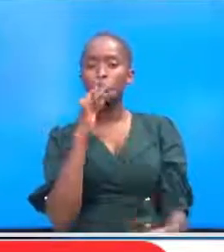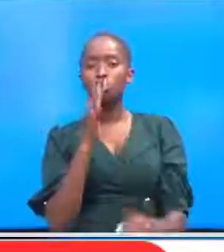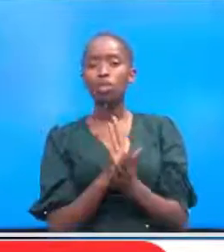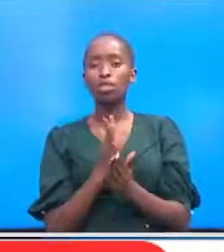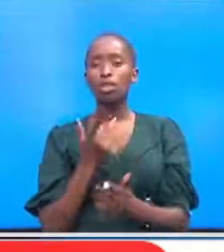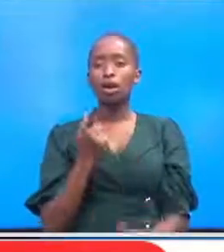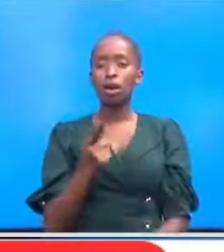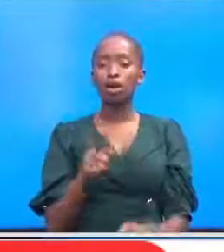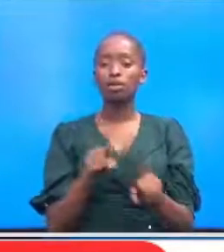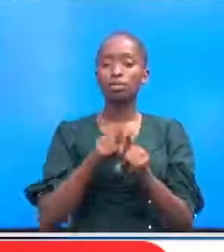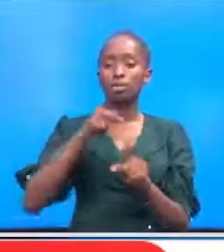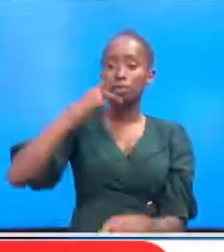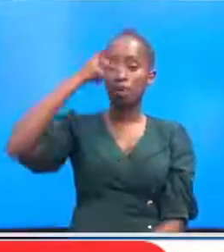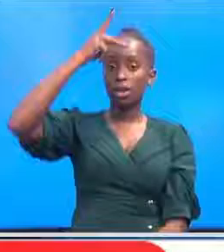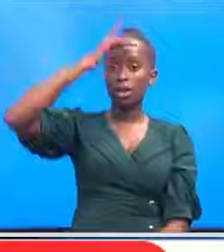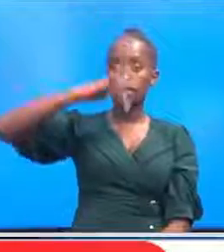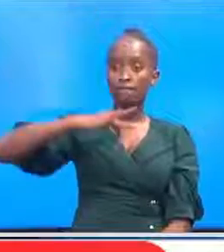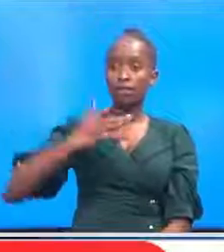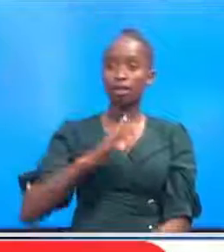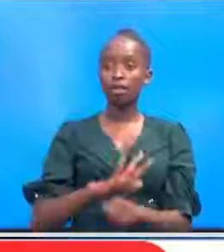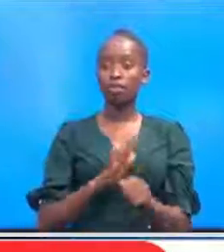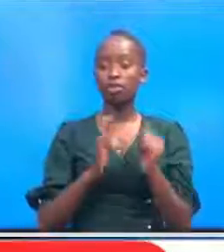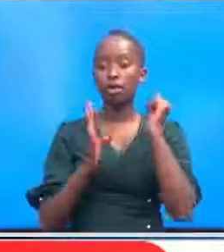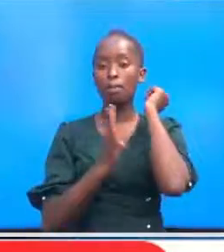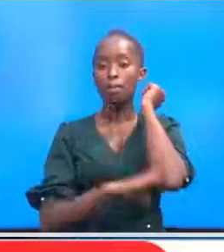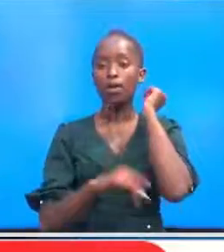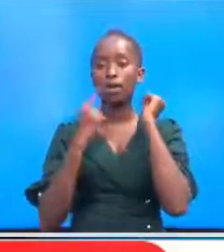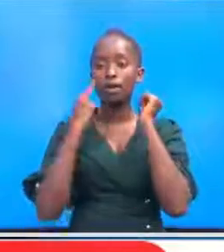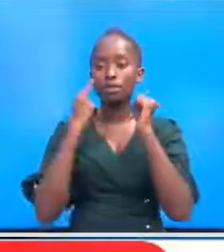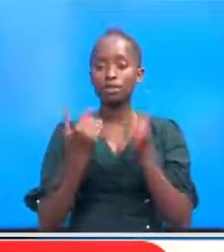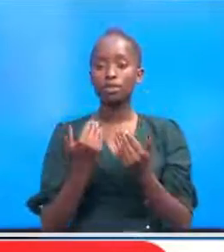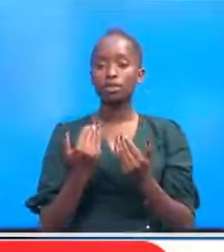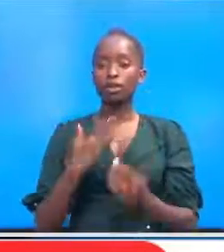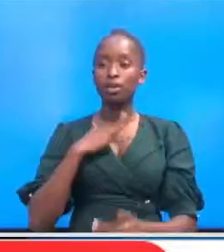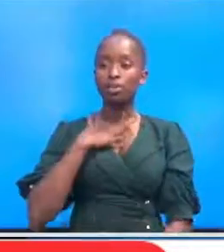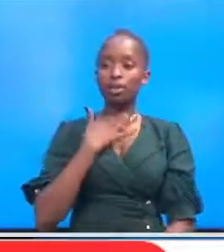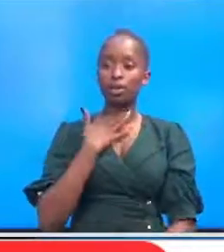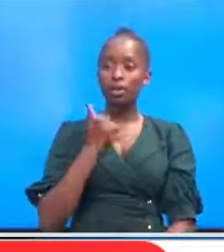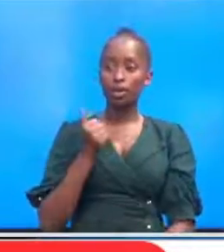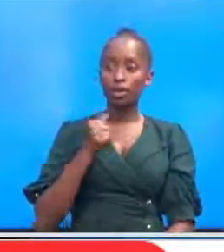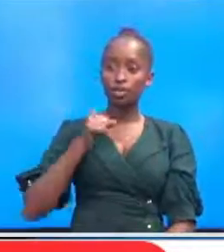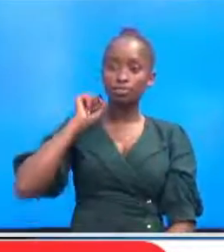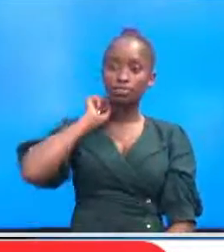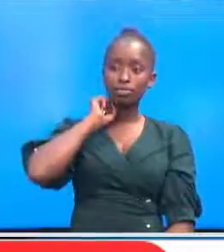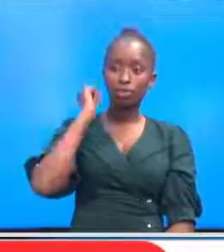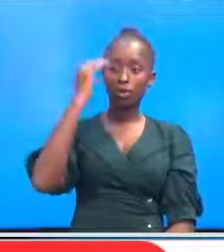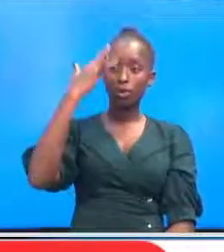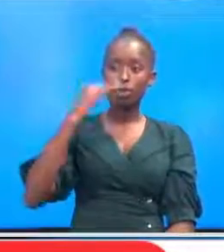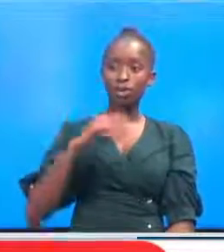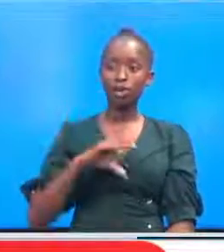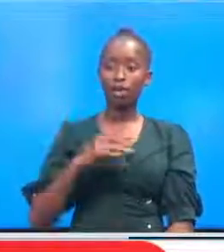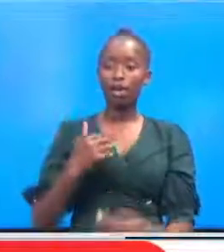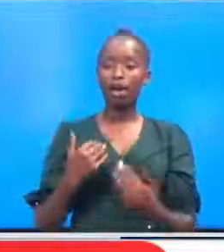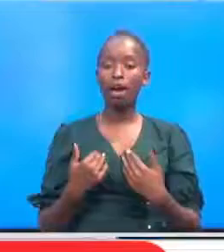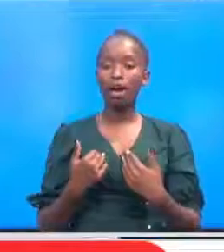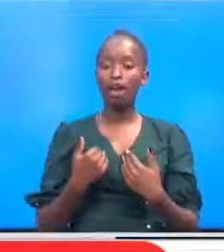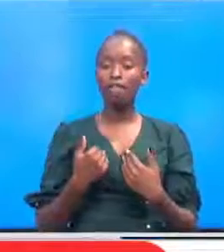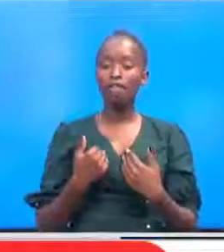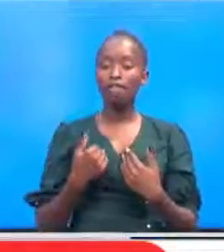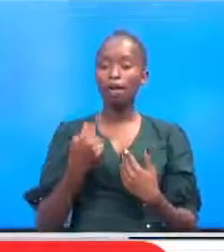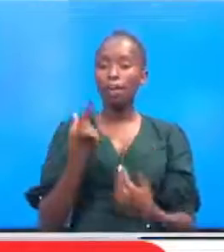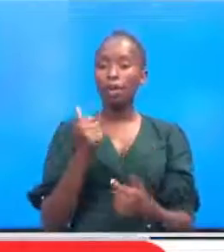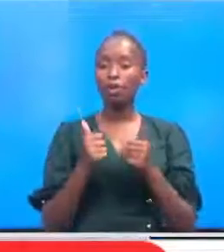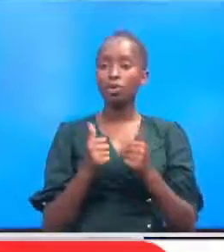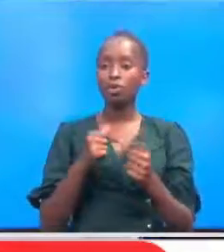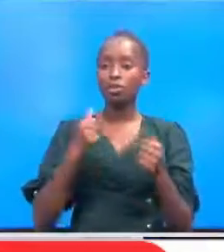Kama mzazi nilifeel vibaya sana kuona mtoto wangu anataka kujiua kwa sababu nimekosa pesa ya kumsomesha. Pleading if we